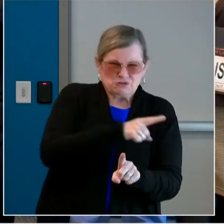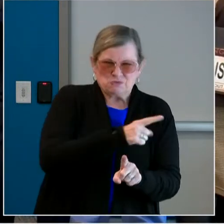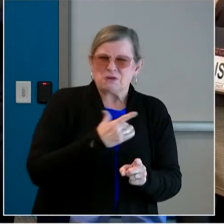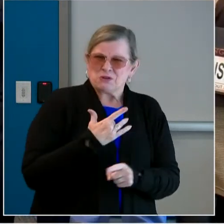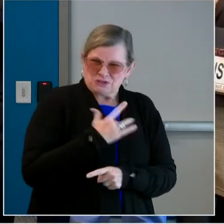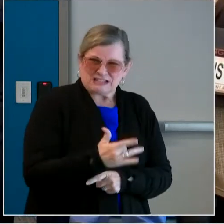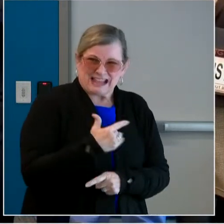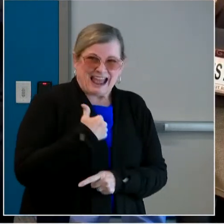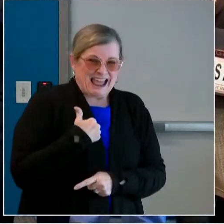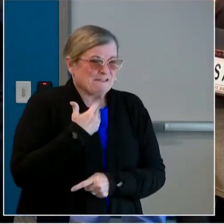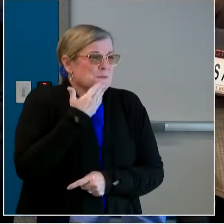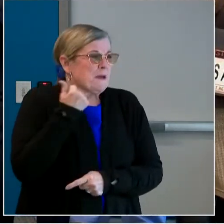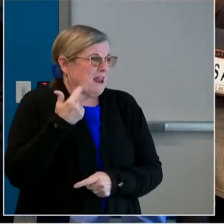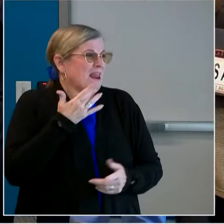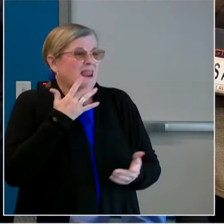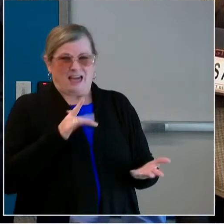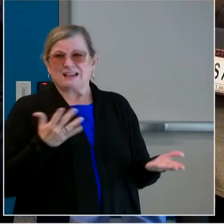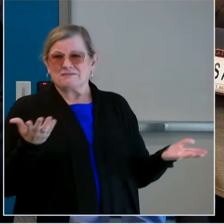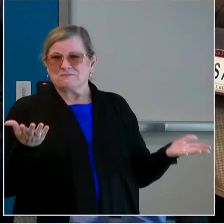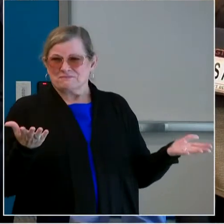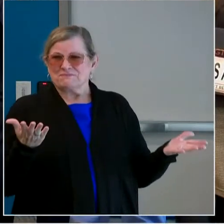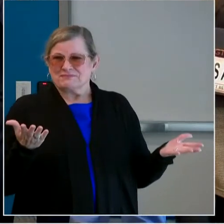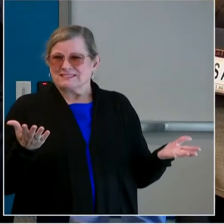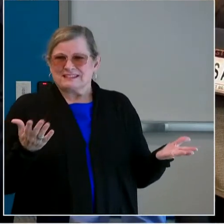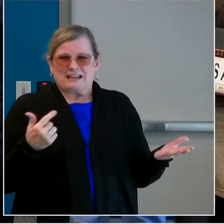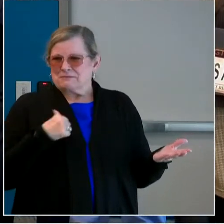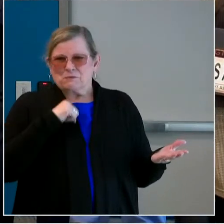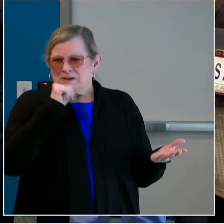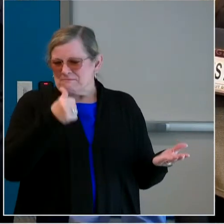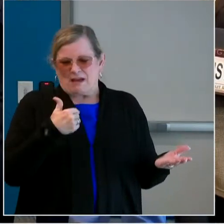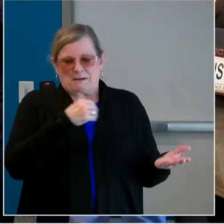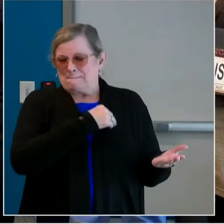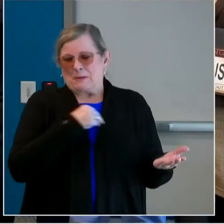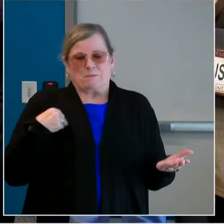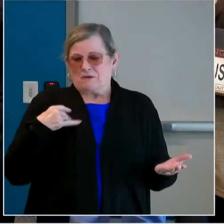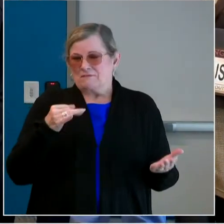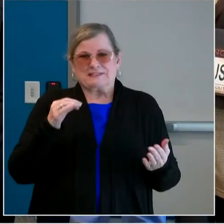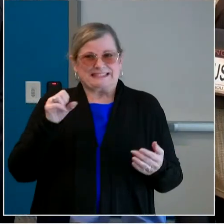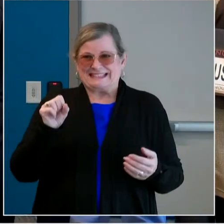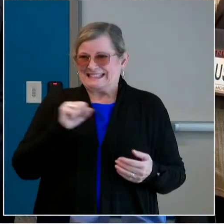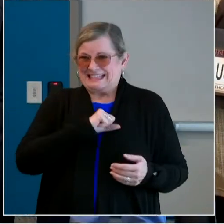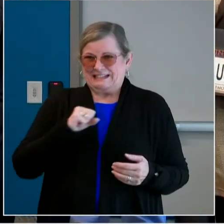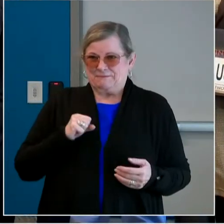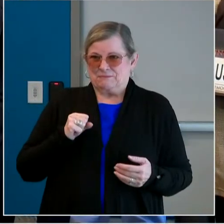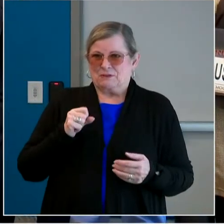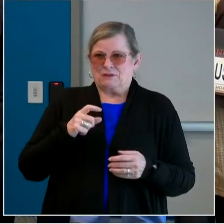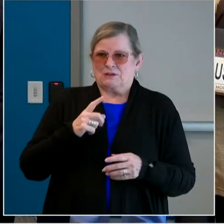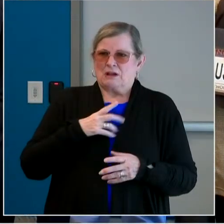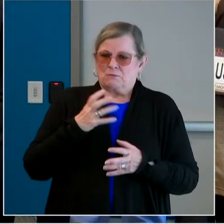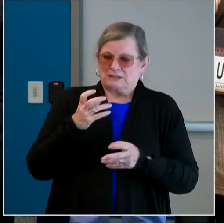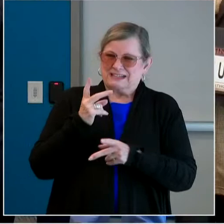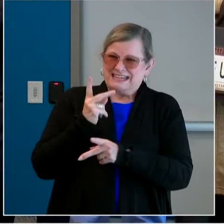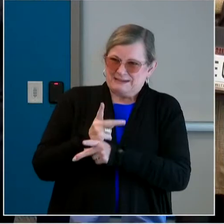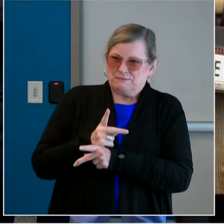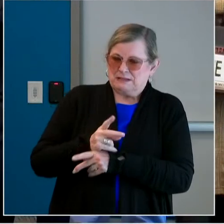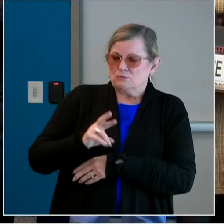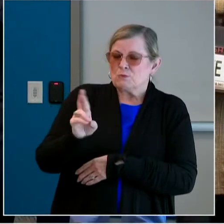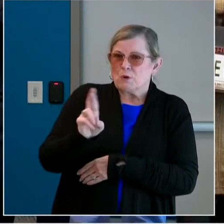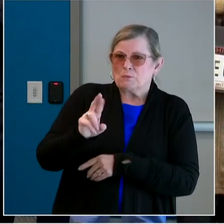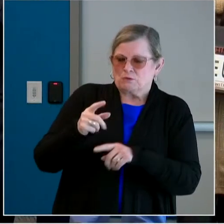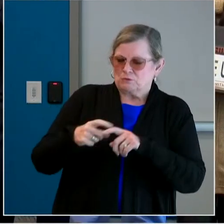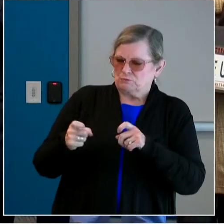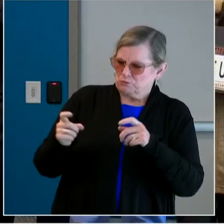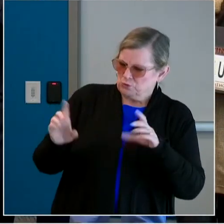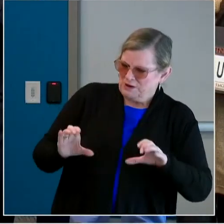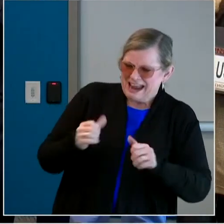I'm not a member of the Senate, in keeping Republicans from doing all they can to harm the district. So